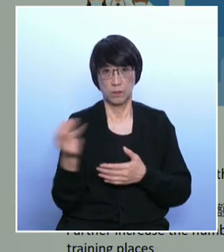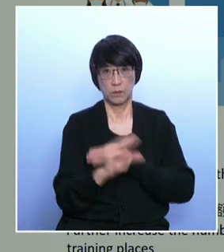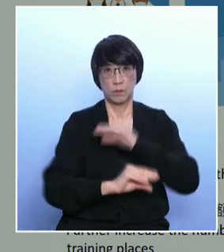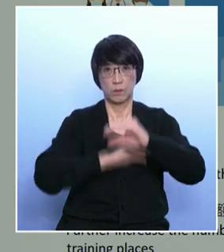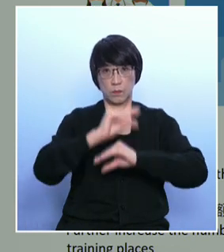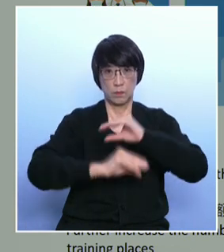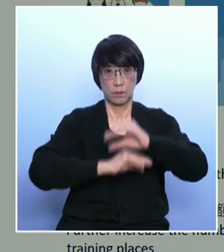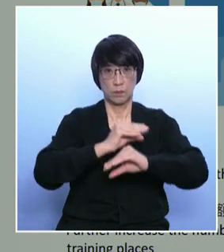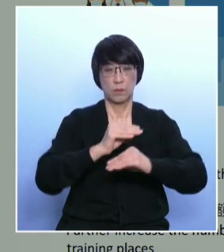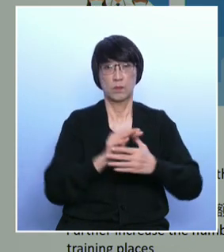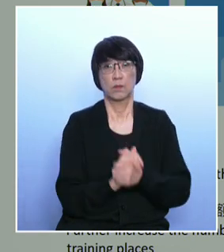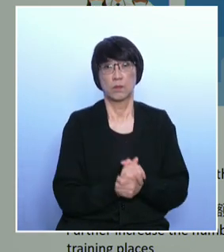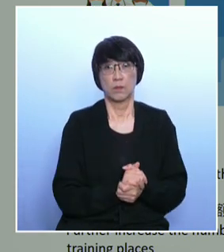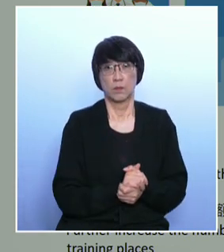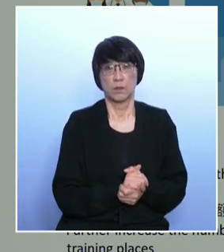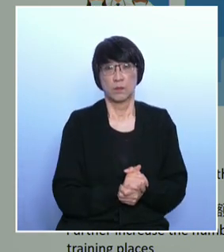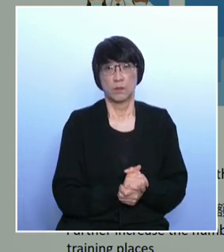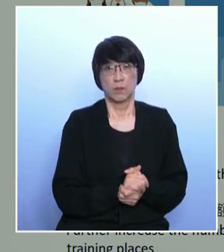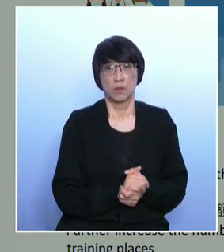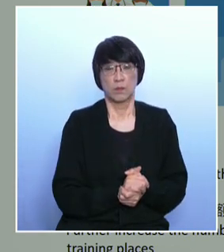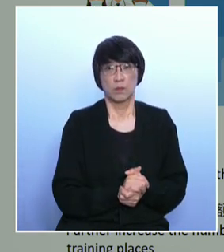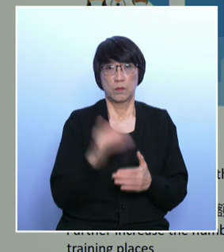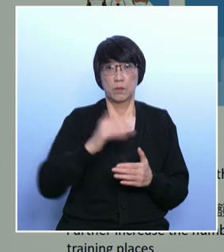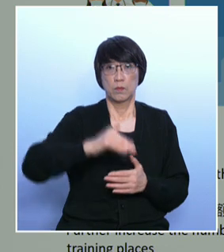There is Ho Sin Hung student